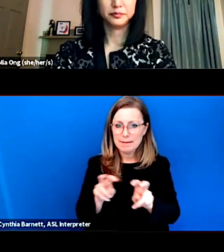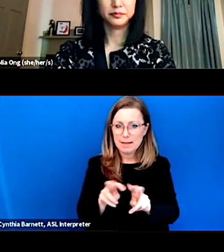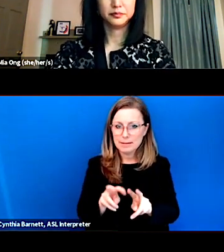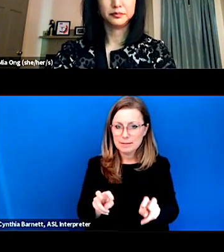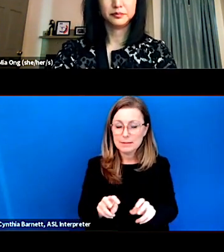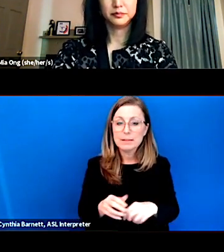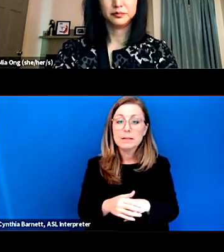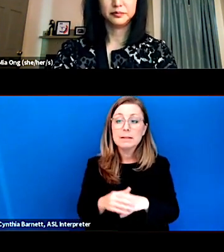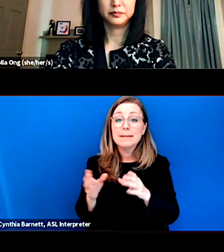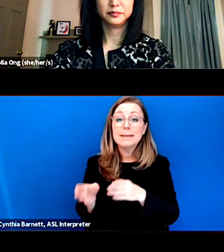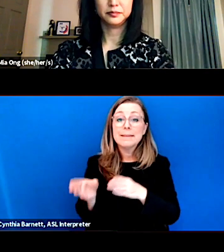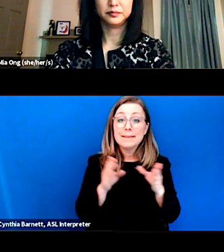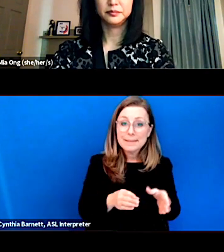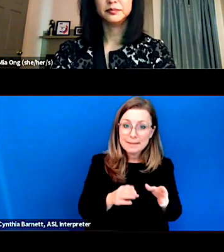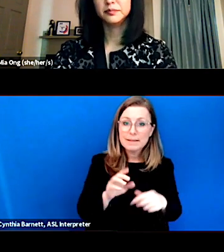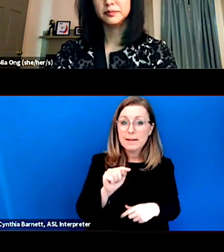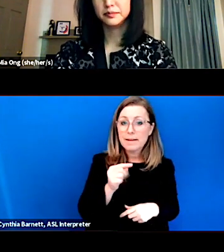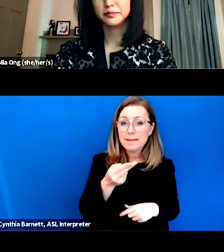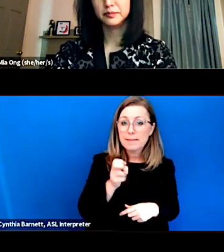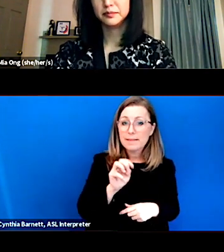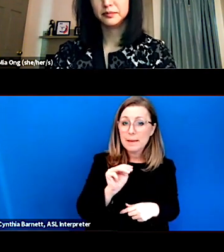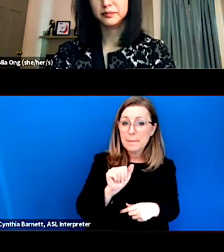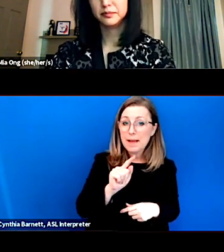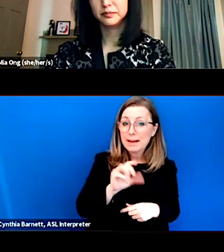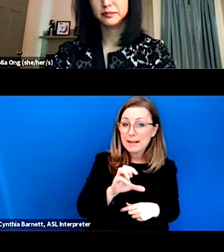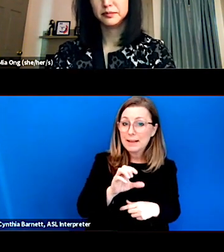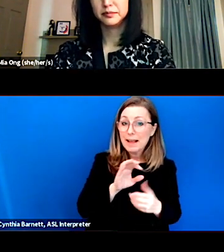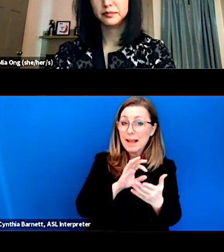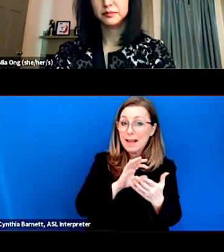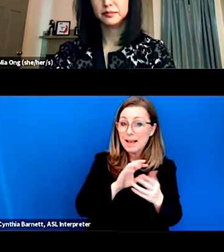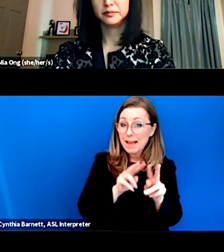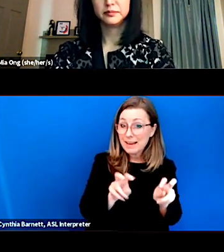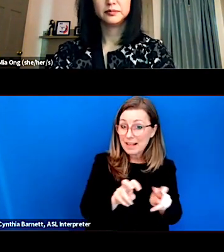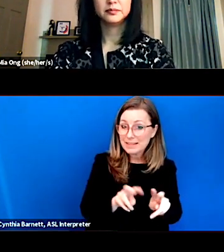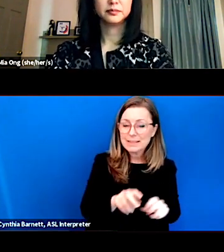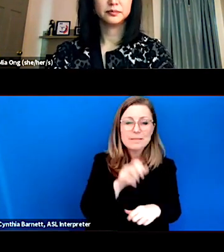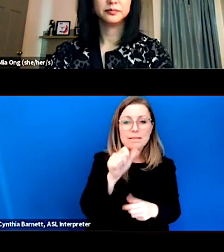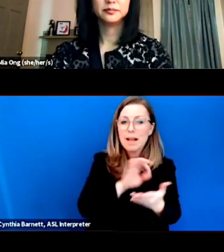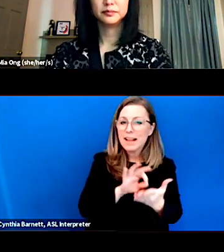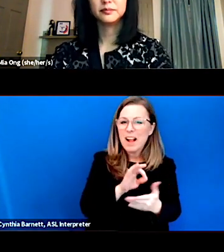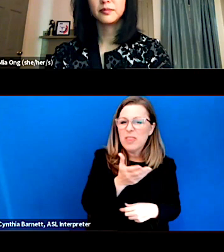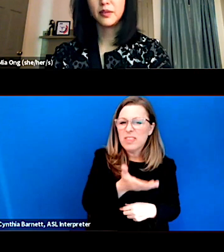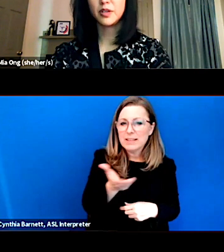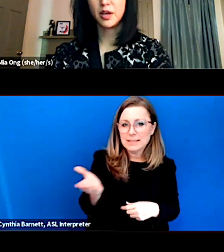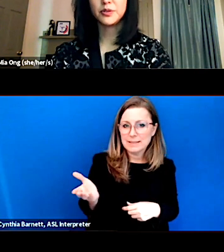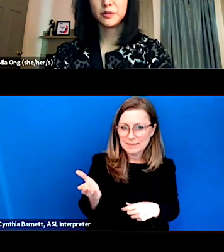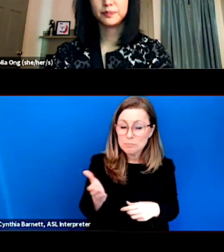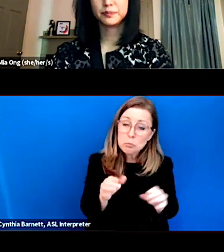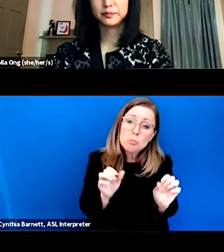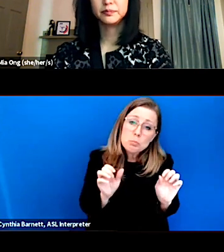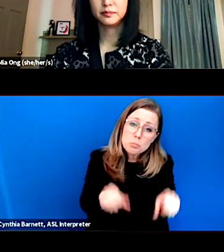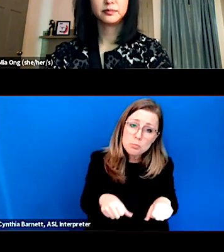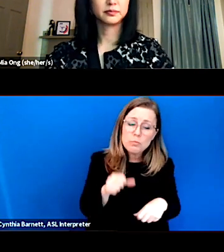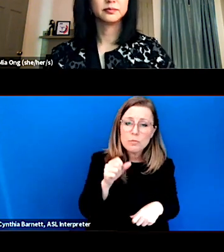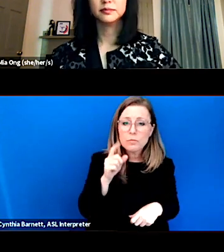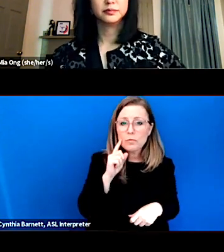In thematic analysis, we don't count things, even though we could with in vivo. It gives you, like how many